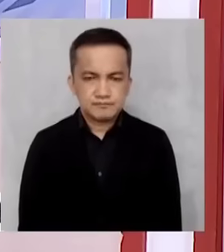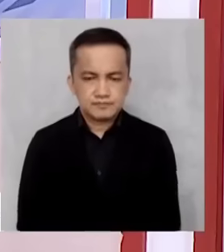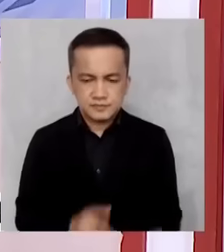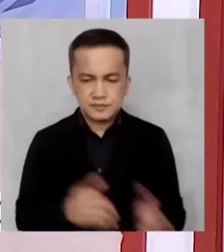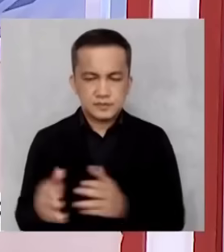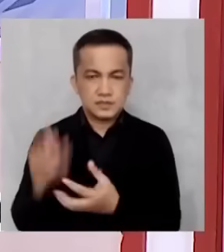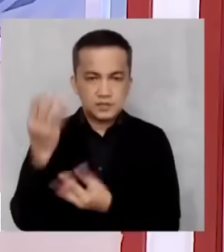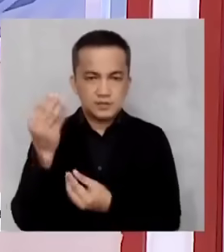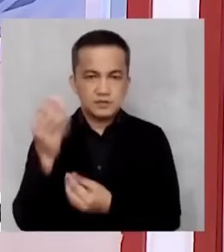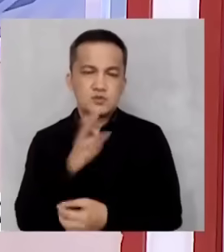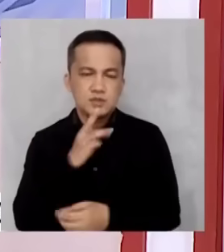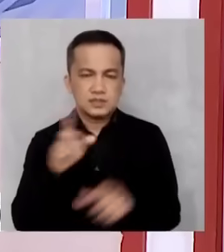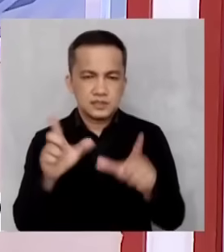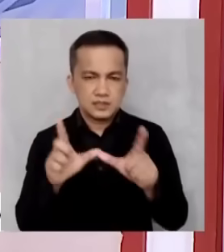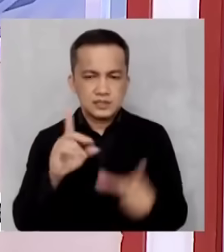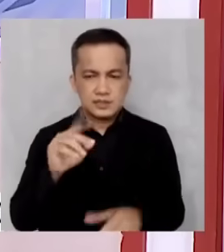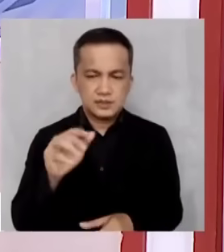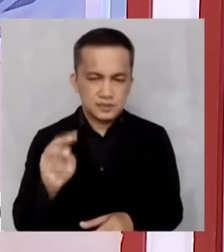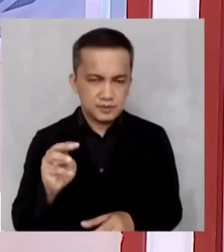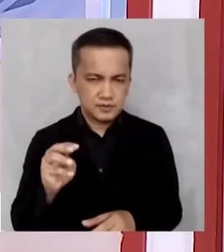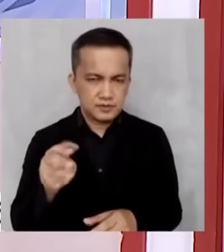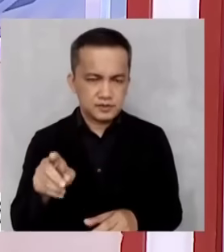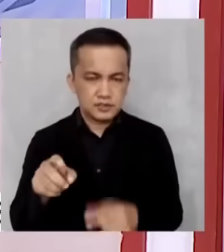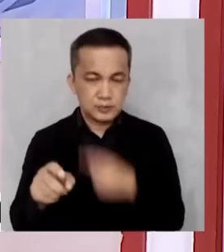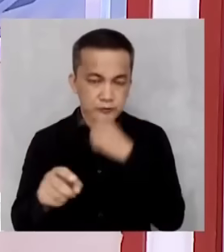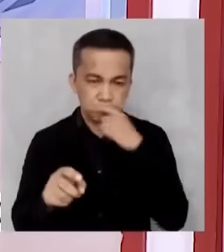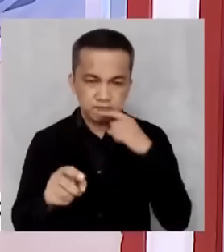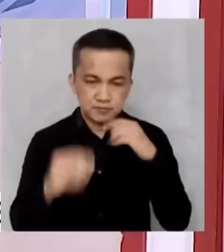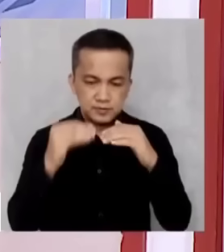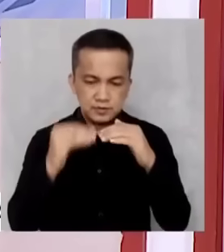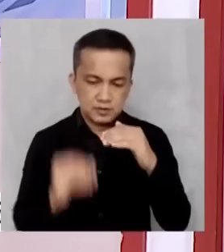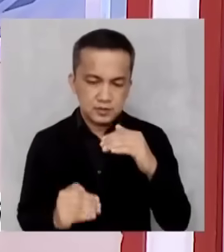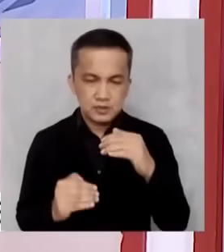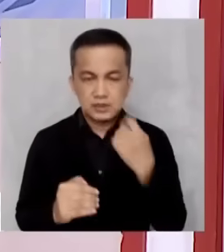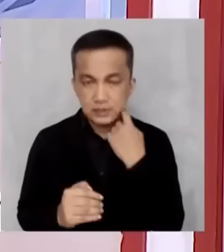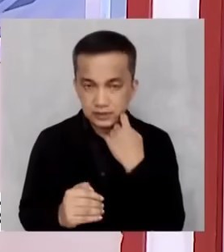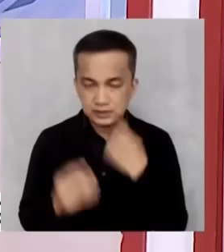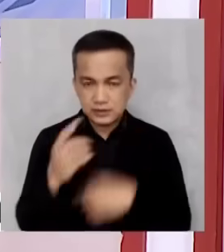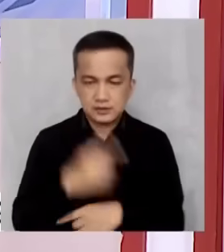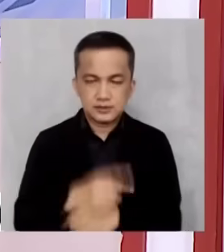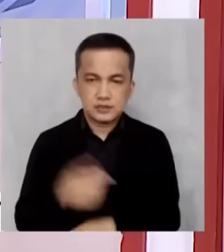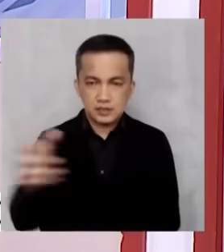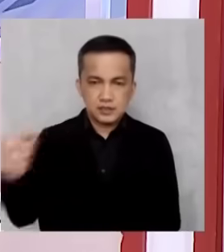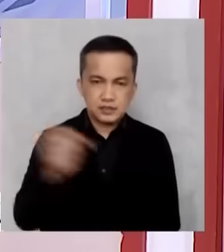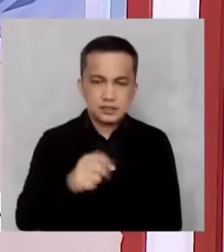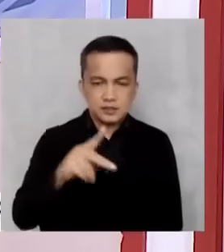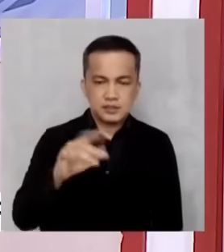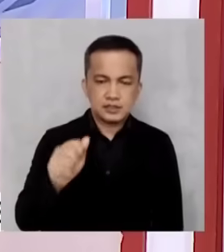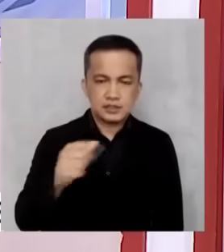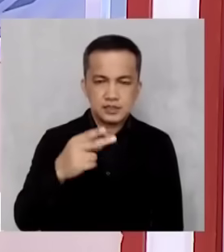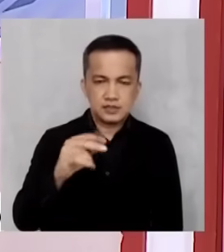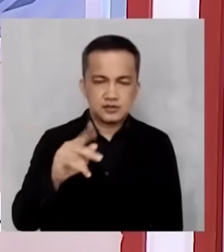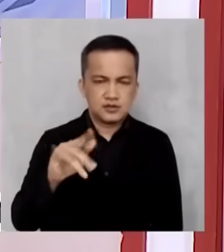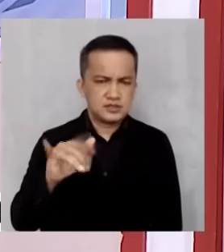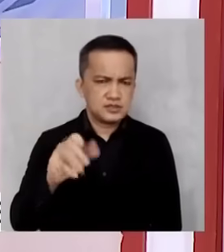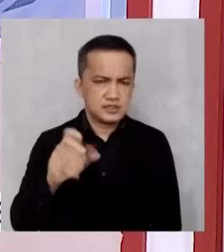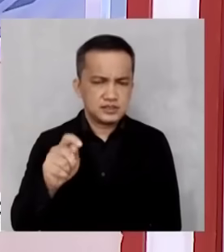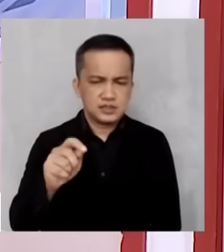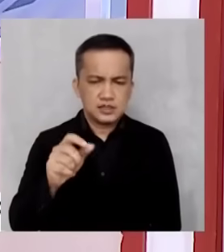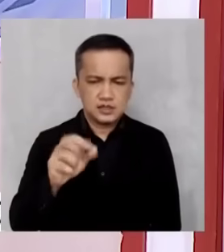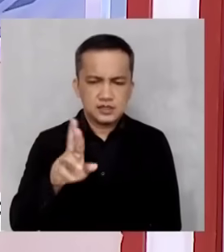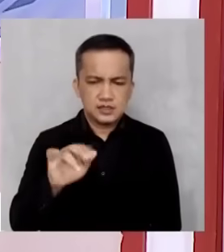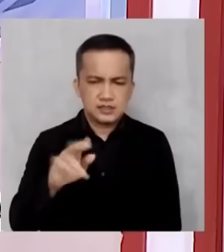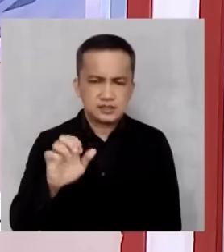on the water level of dams that have been drying up in recent days. Joining us now is PAGASA hydrologist Richard